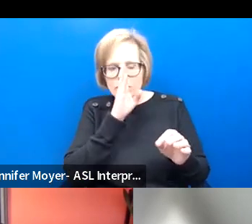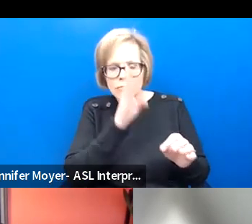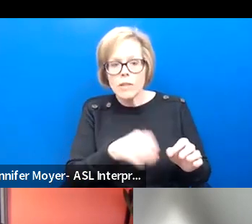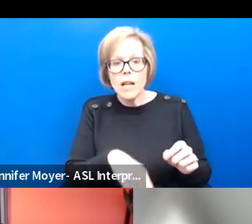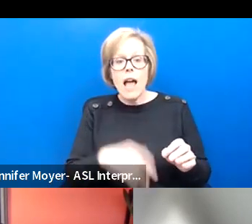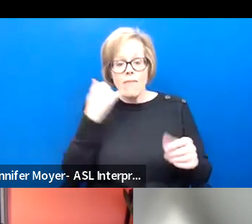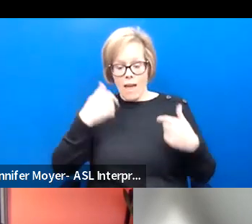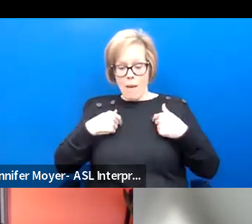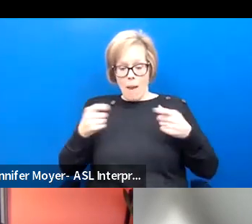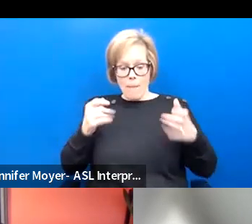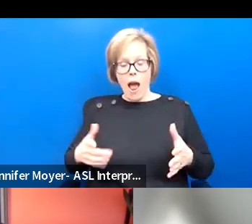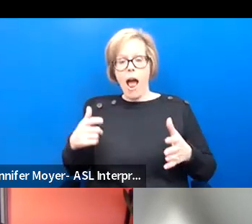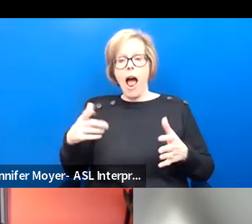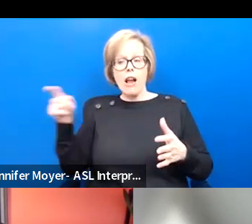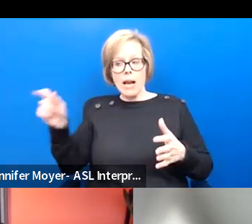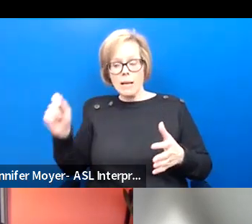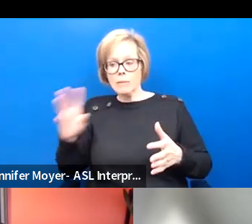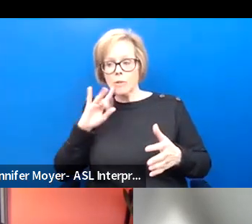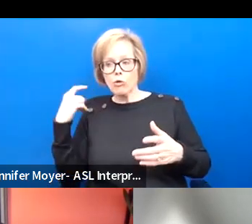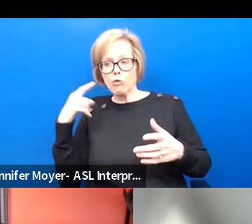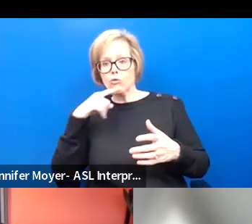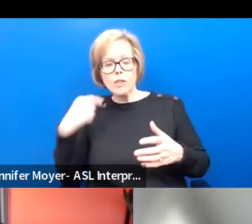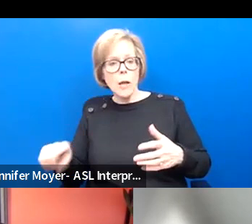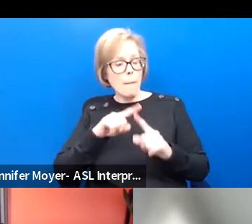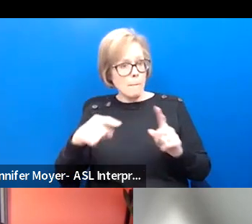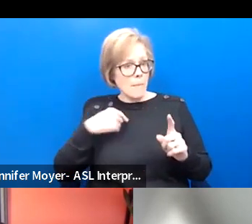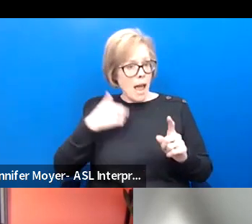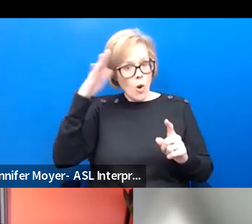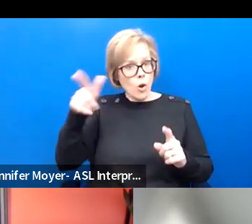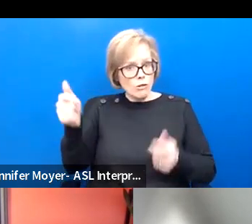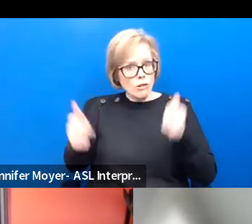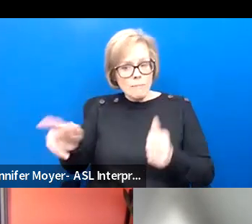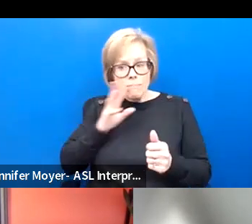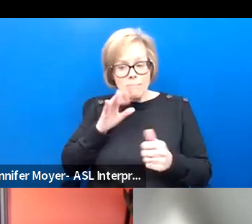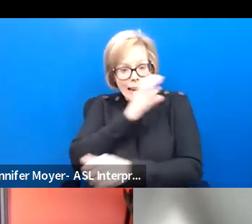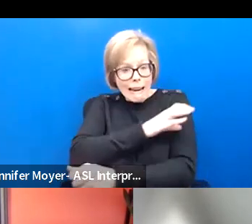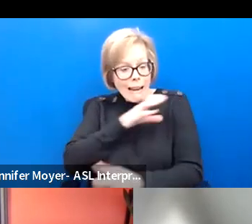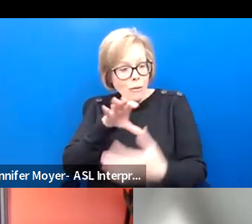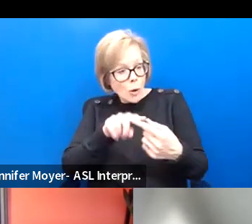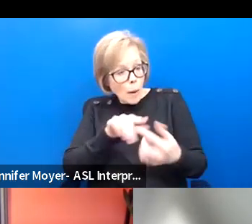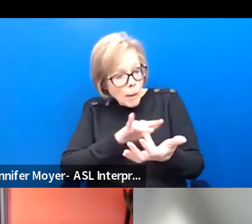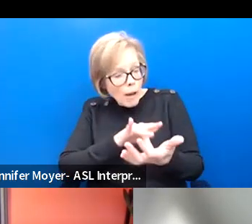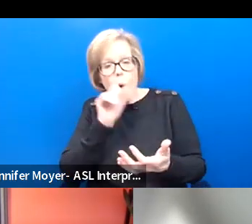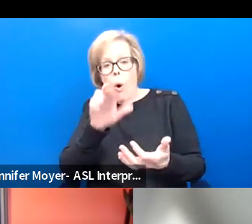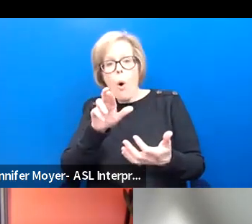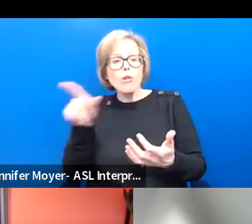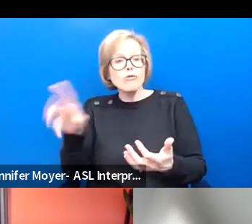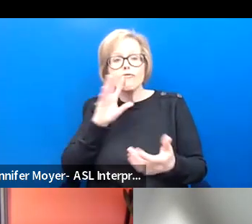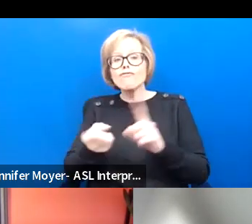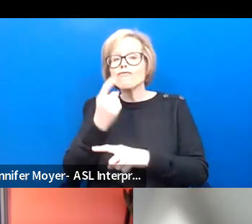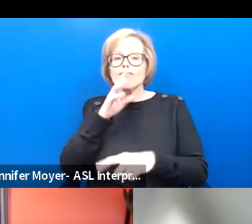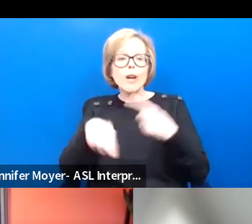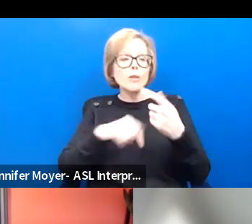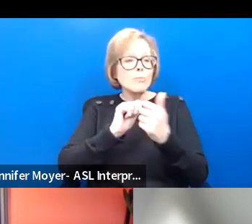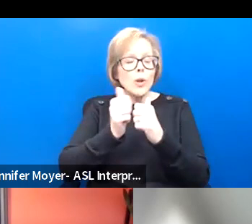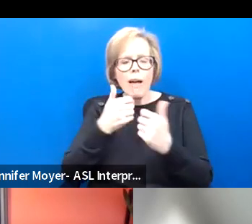I can hear that she's speaking Russian, but I don't know if she's doing it clinically or she's talking about the Red Sox. So